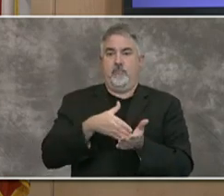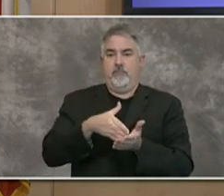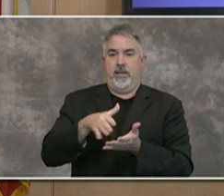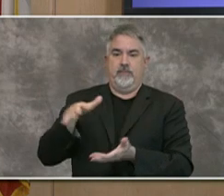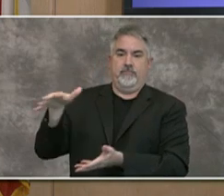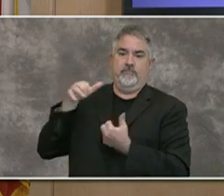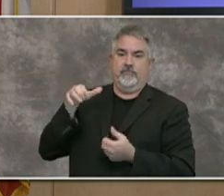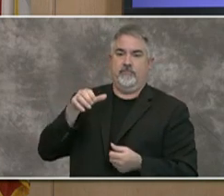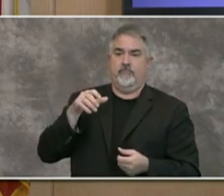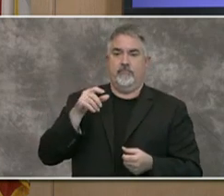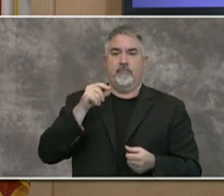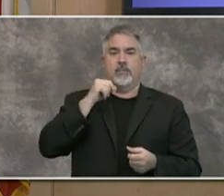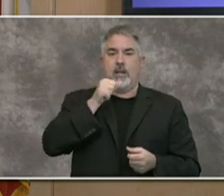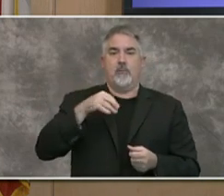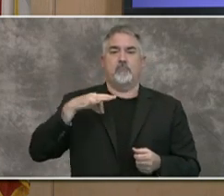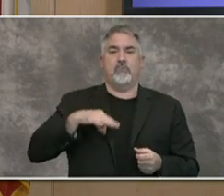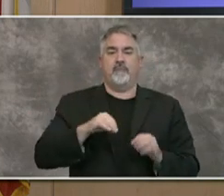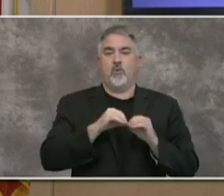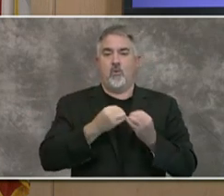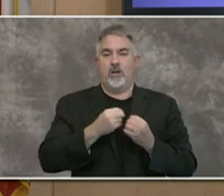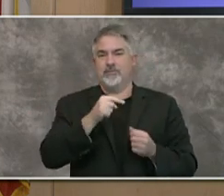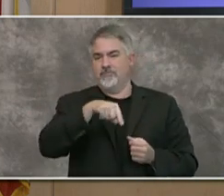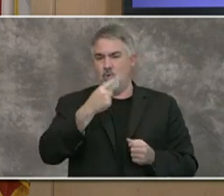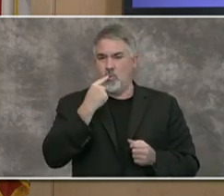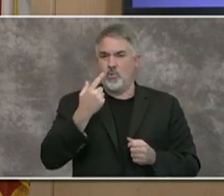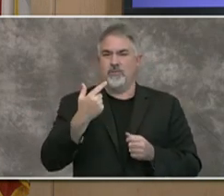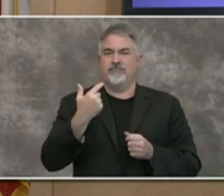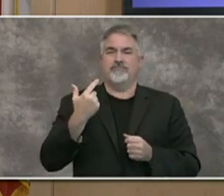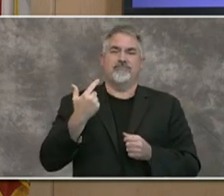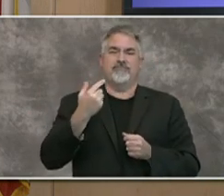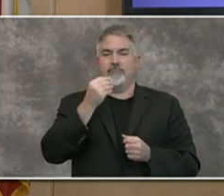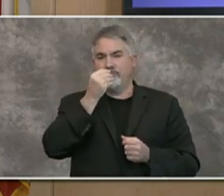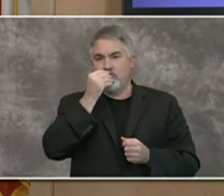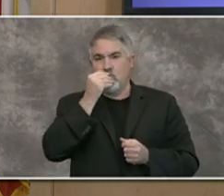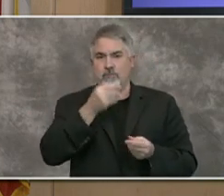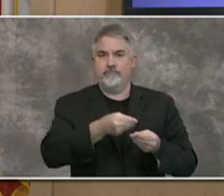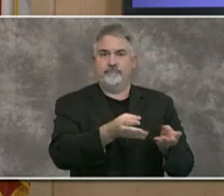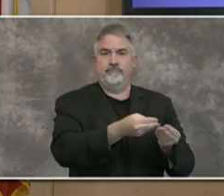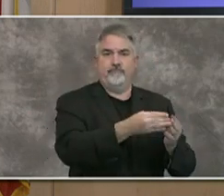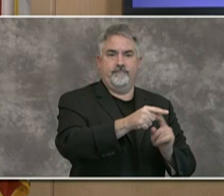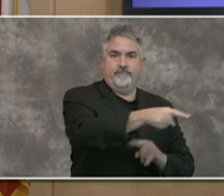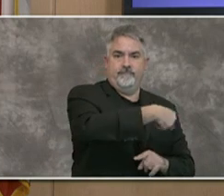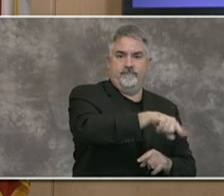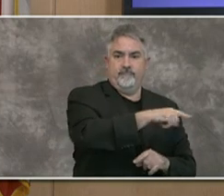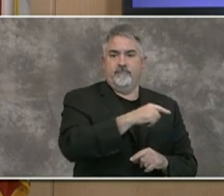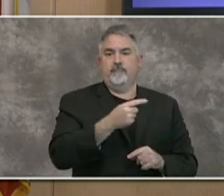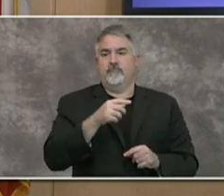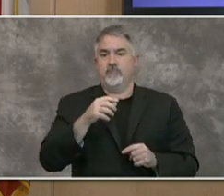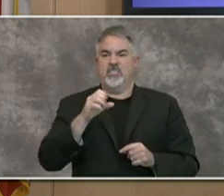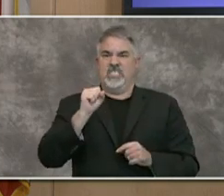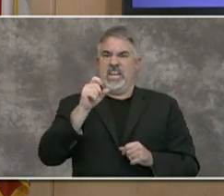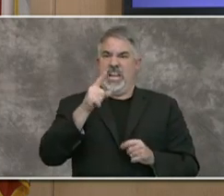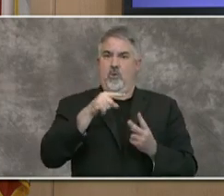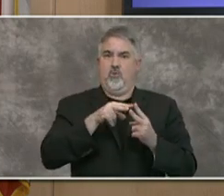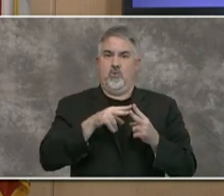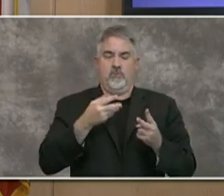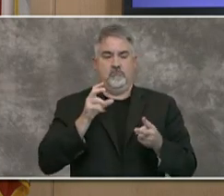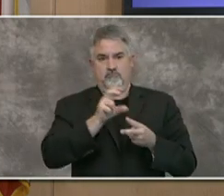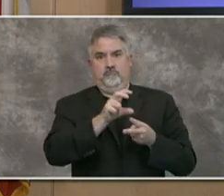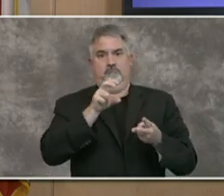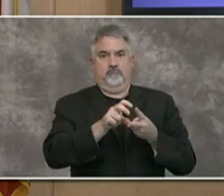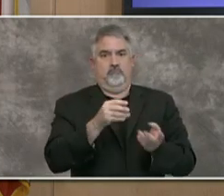nonprofits that are ensuring food security for San Diego County residents in need. So those are two important actions that we will be considering